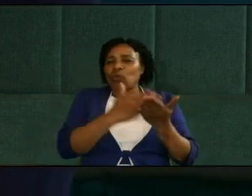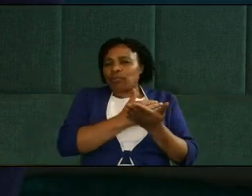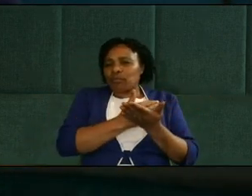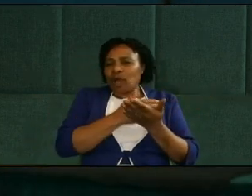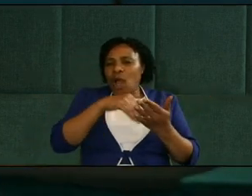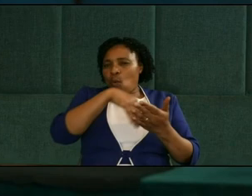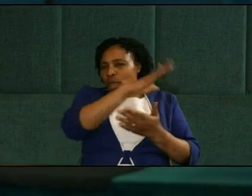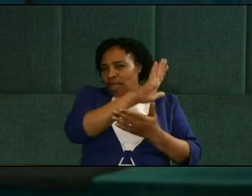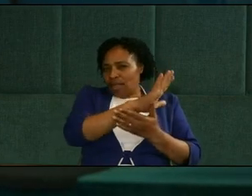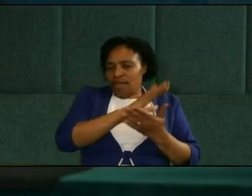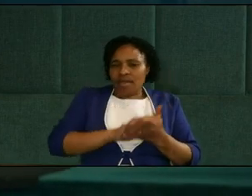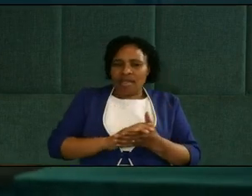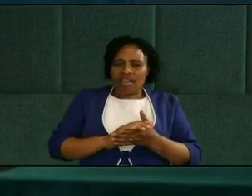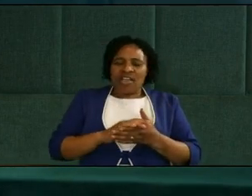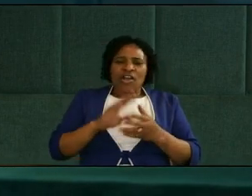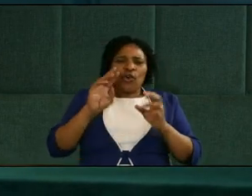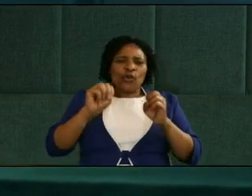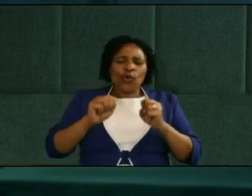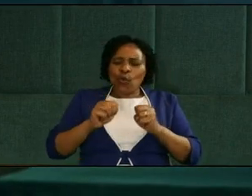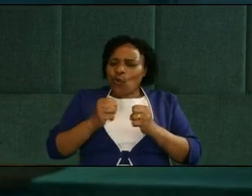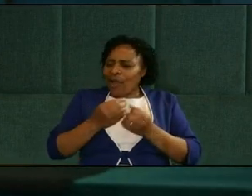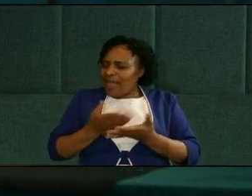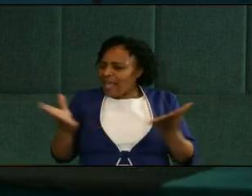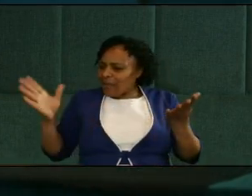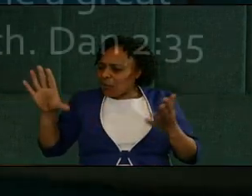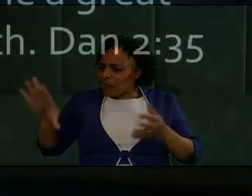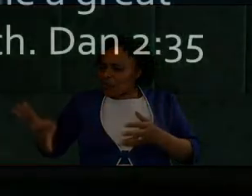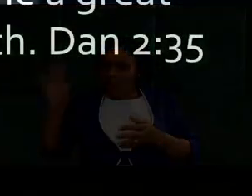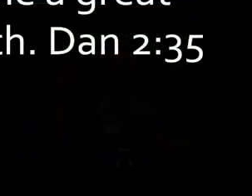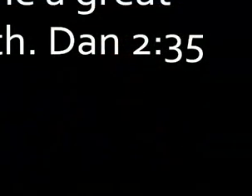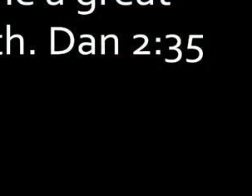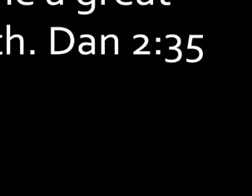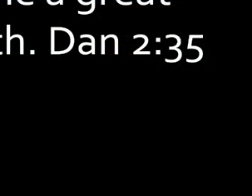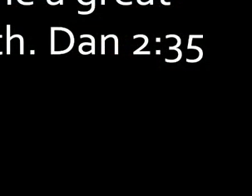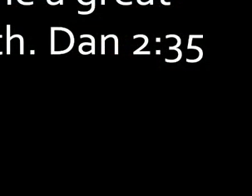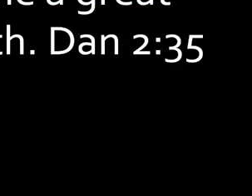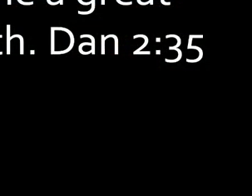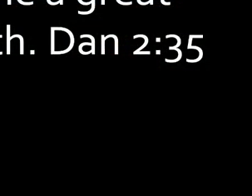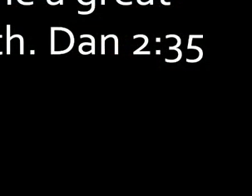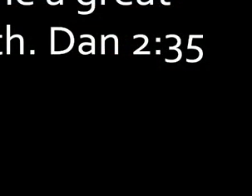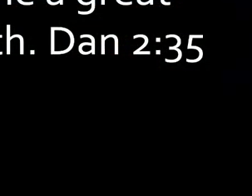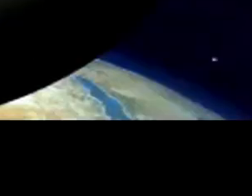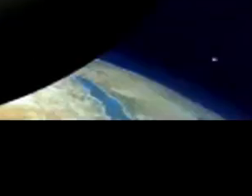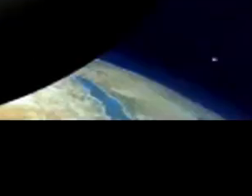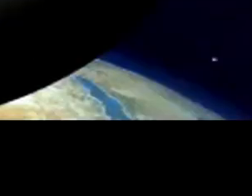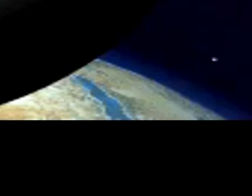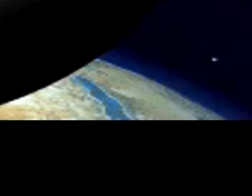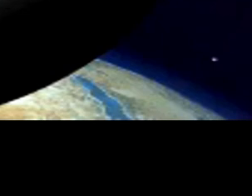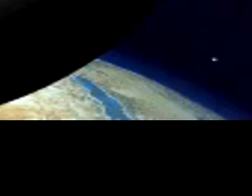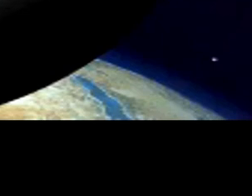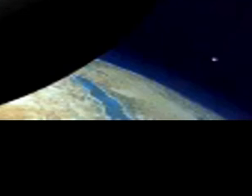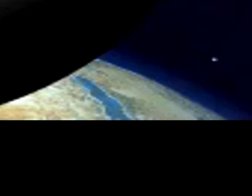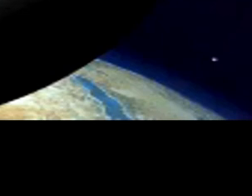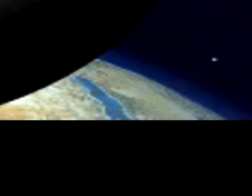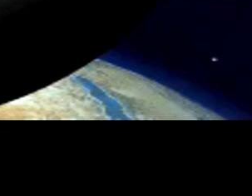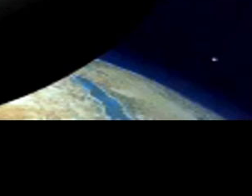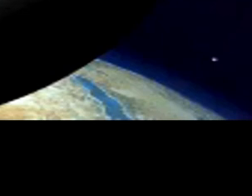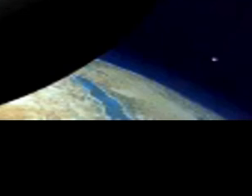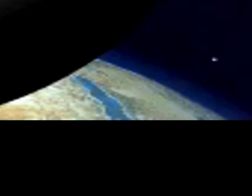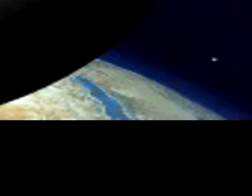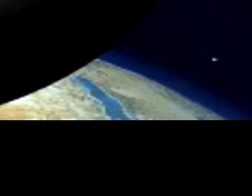carried them away so that no trace of them was found, and the stone that struck the image became a great mountain and filled the